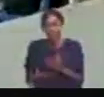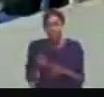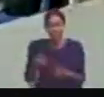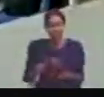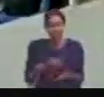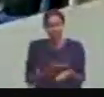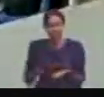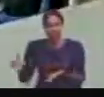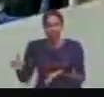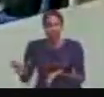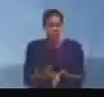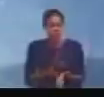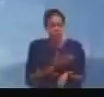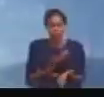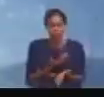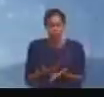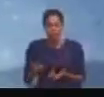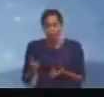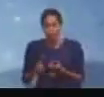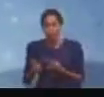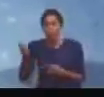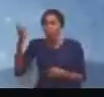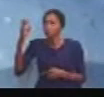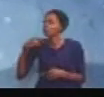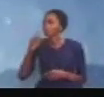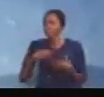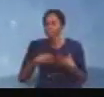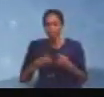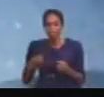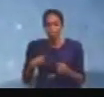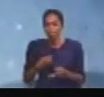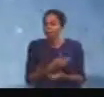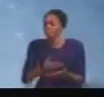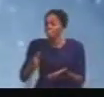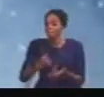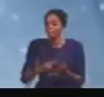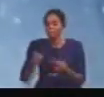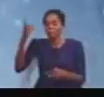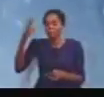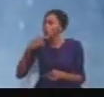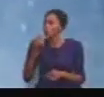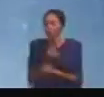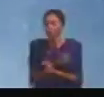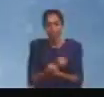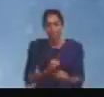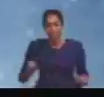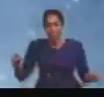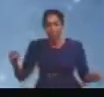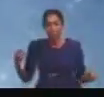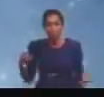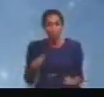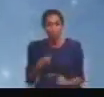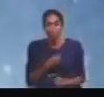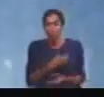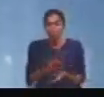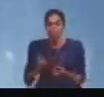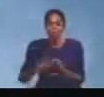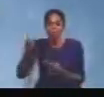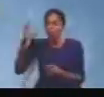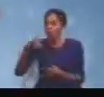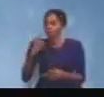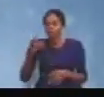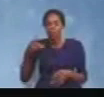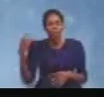We sing. We sing to the God who heals. We sing to the God who saves. We sing to